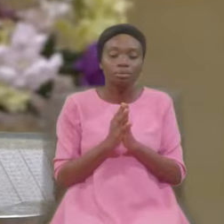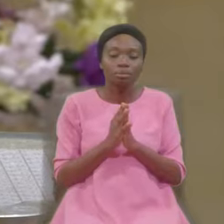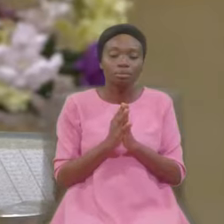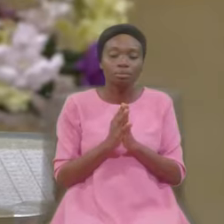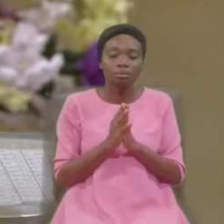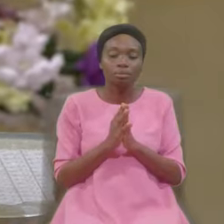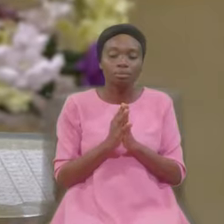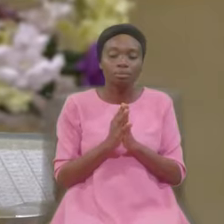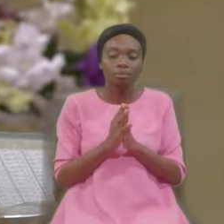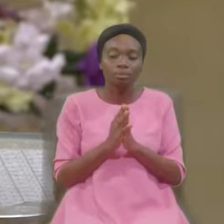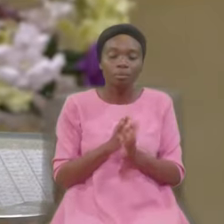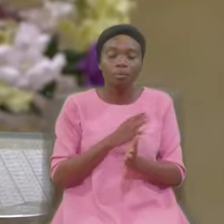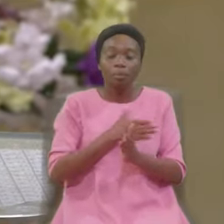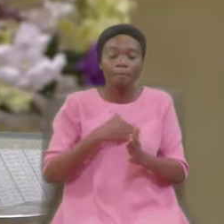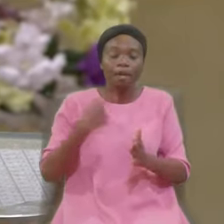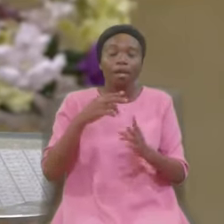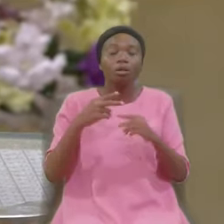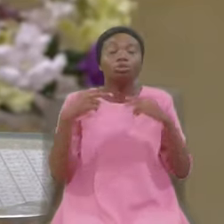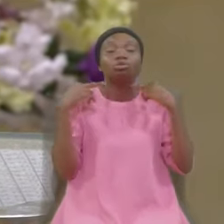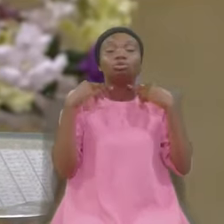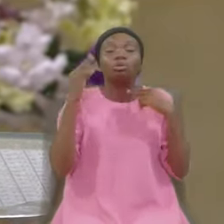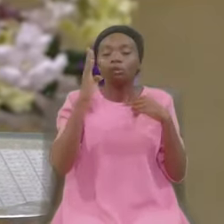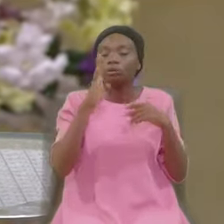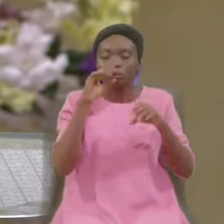And the yoke shall be broken